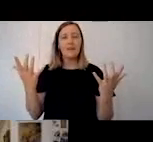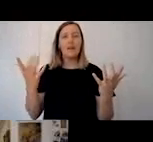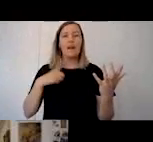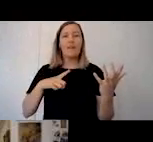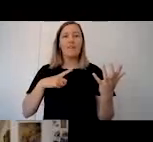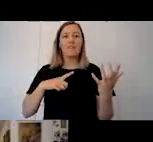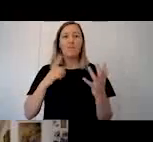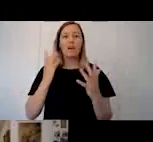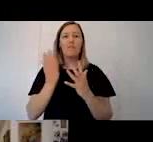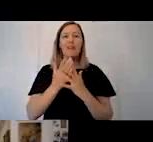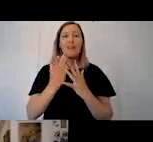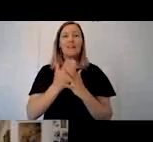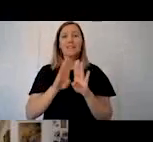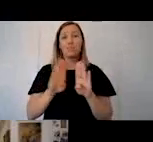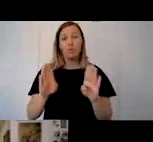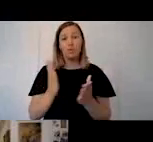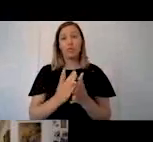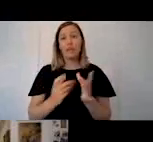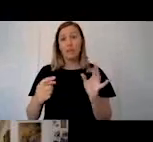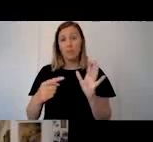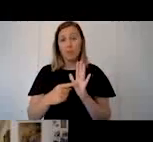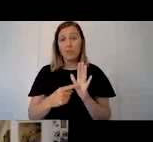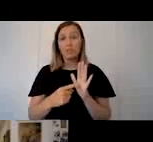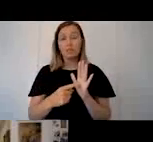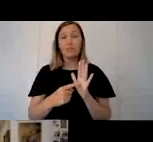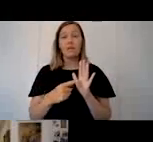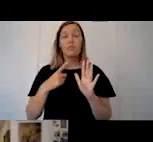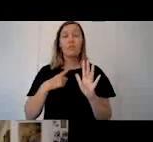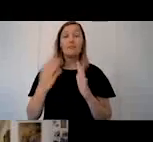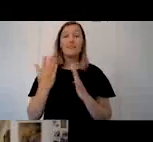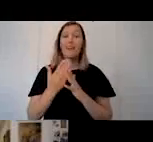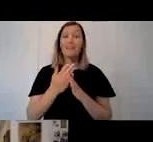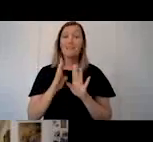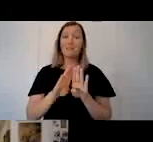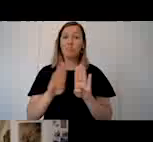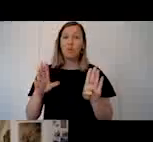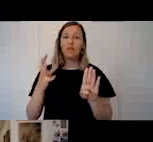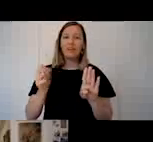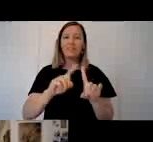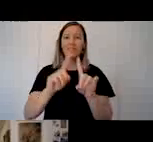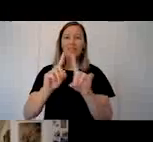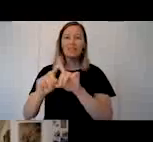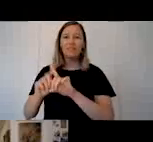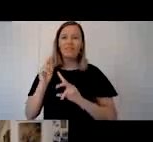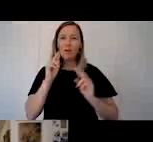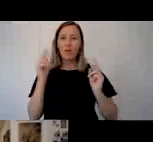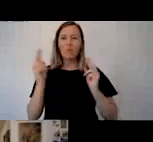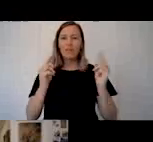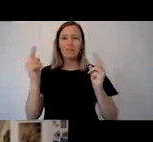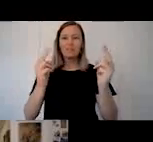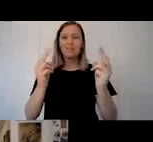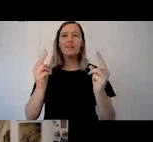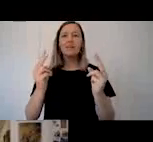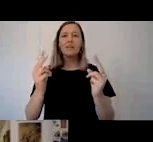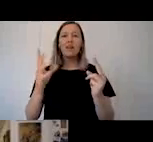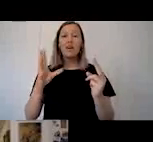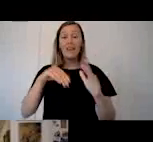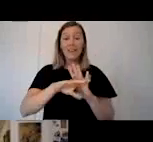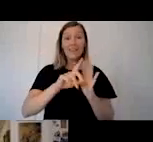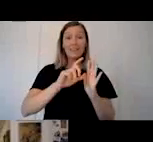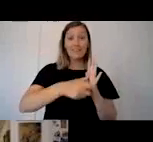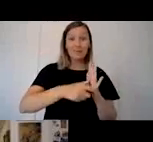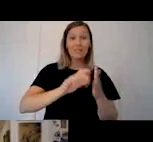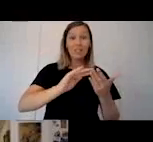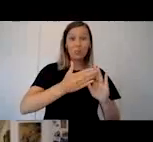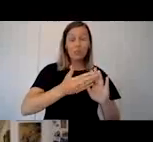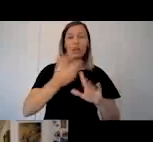is really important, because the Access Board brings these different voices together, both from within the disability community and